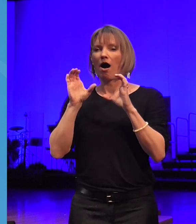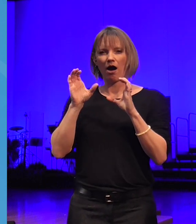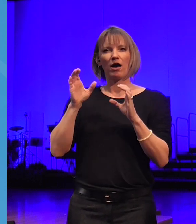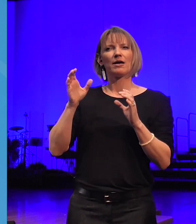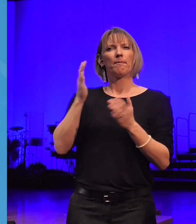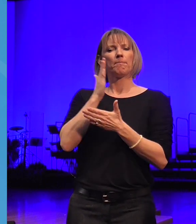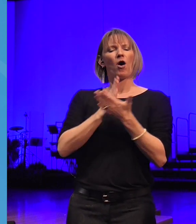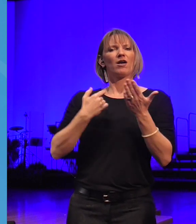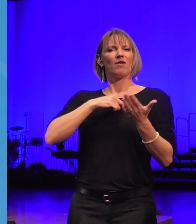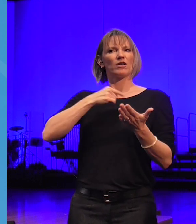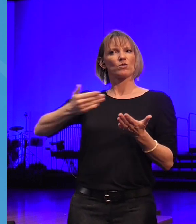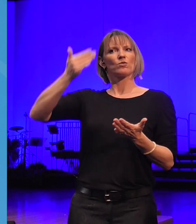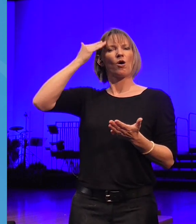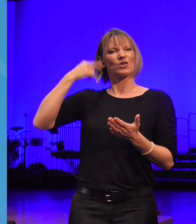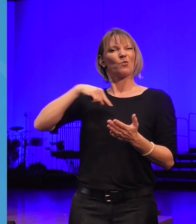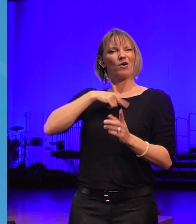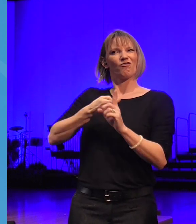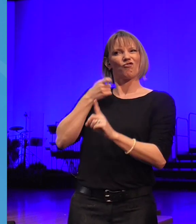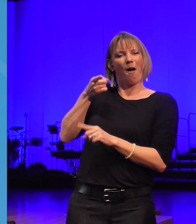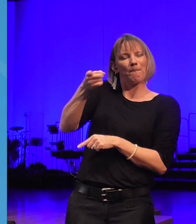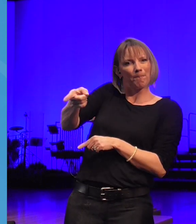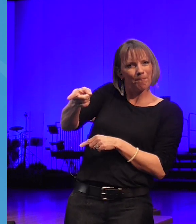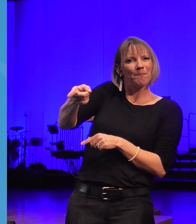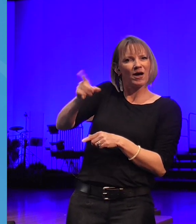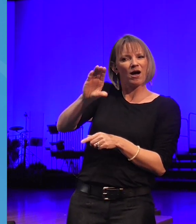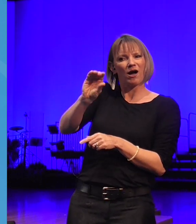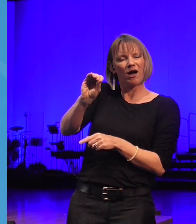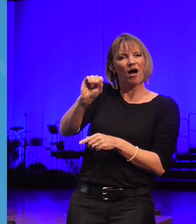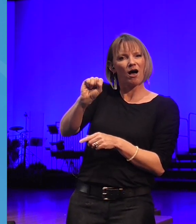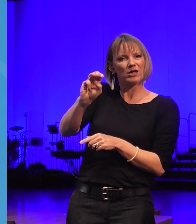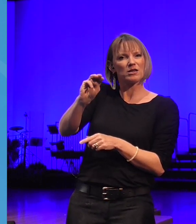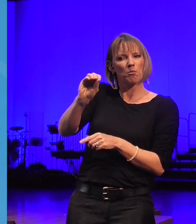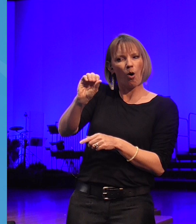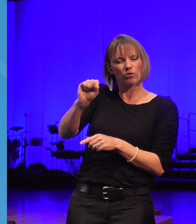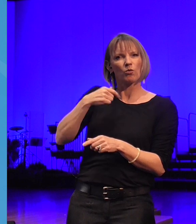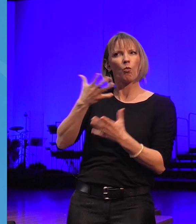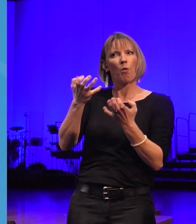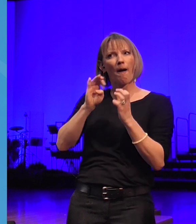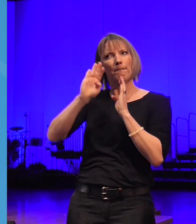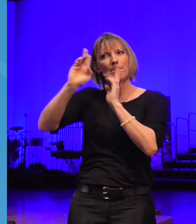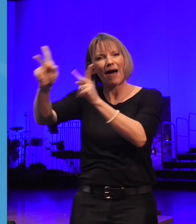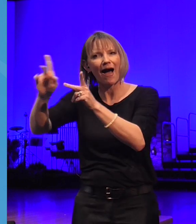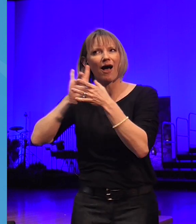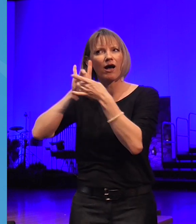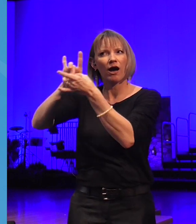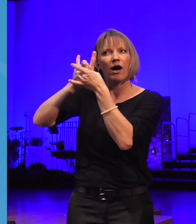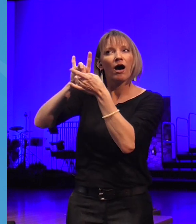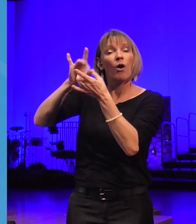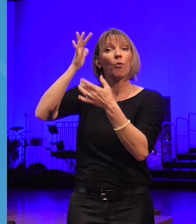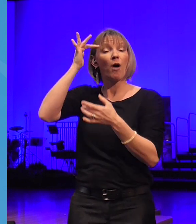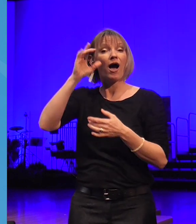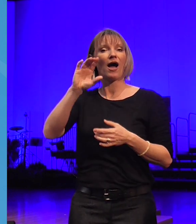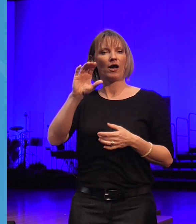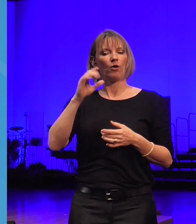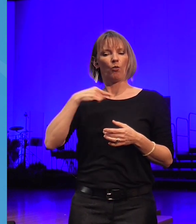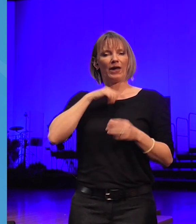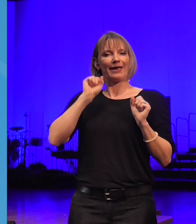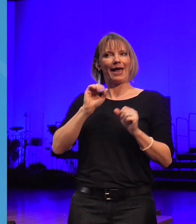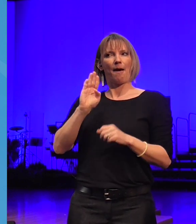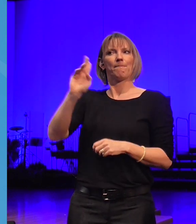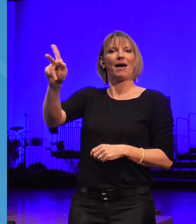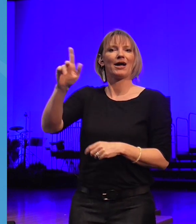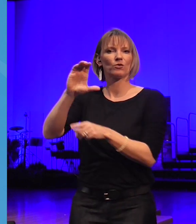from. We long to return, and we can, because the cosmos is also within us.